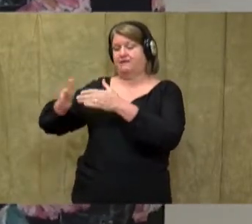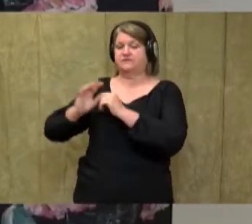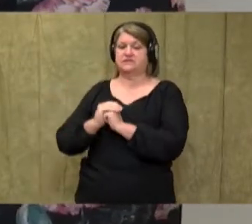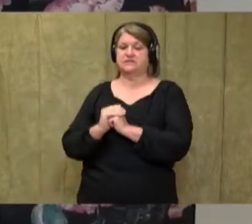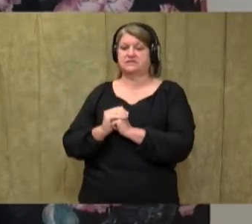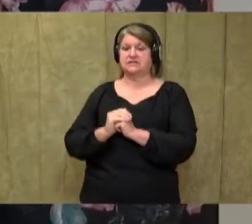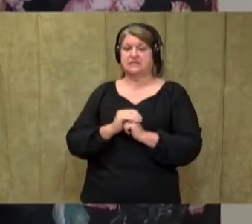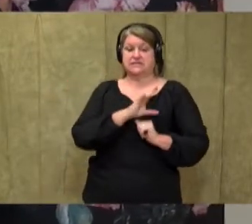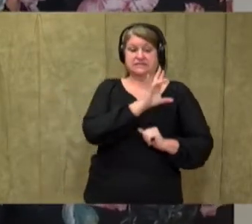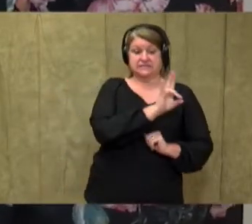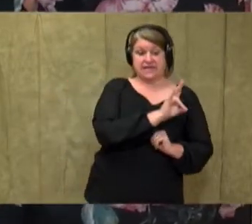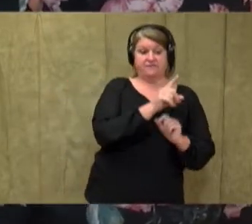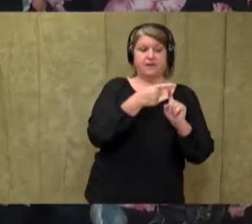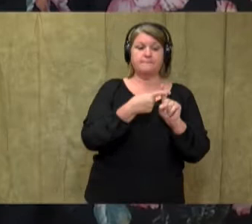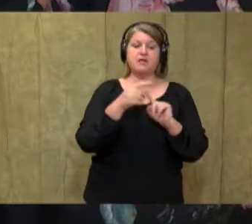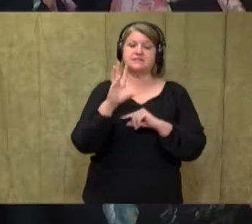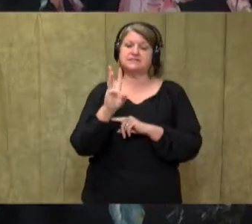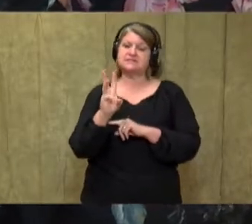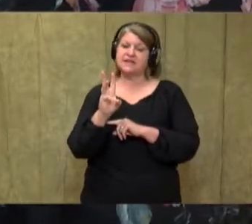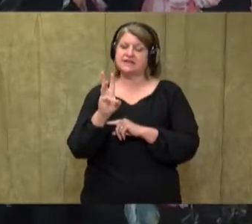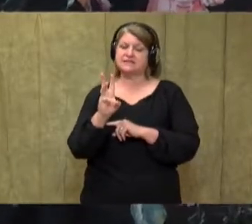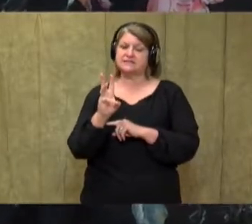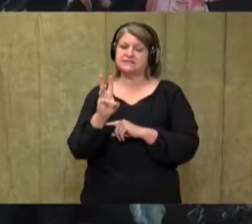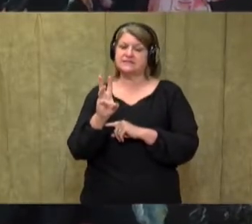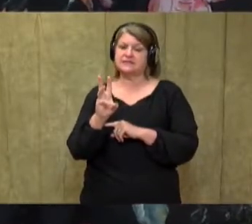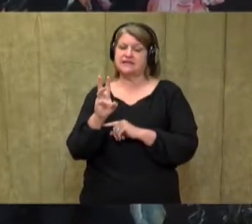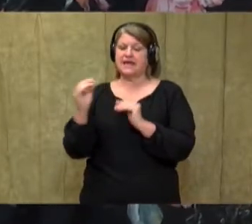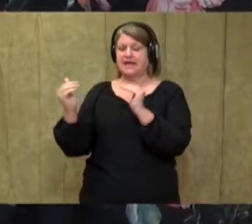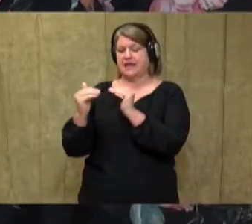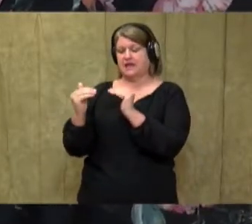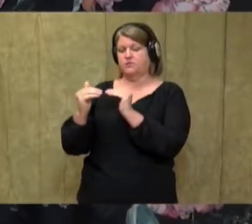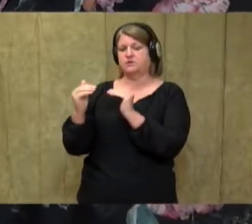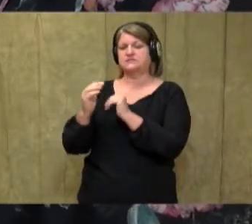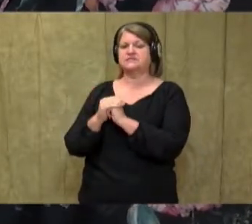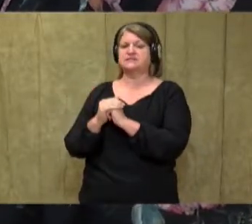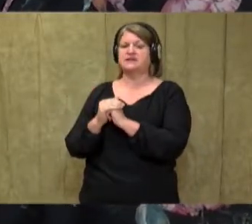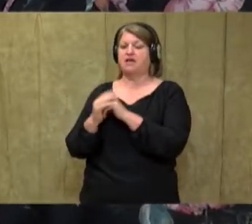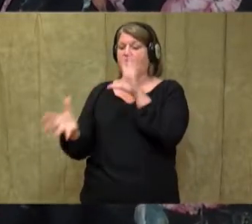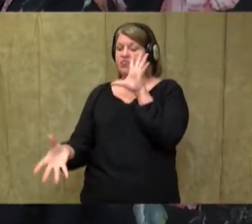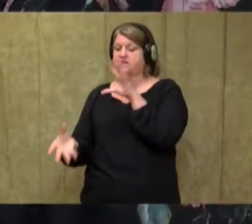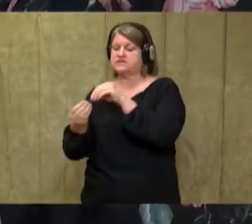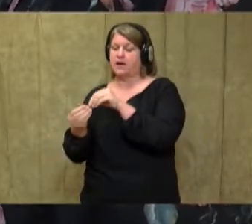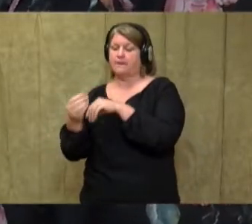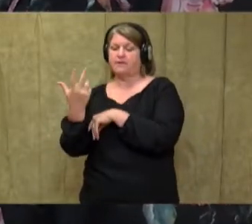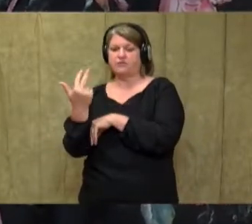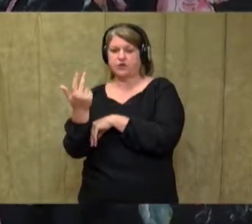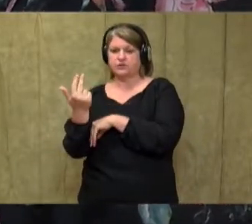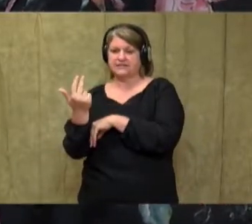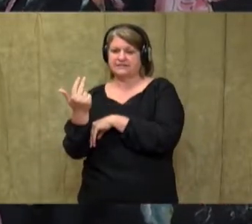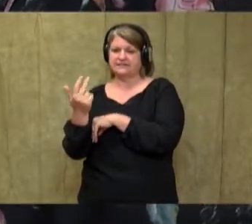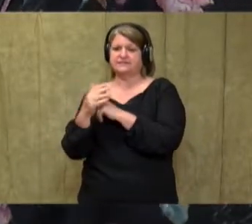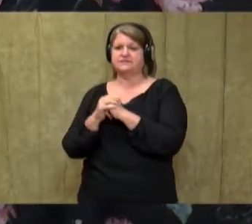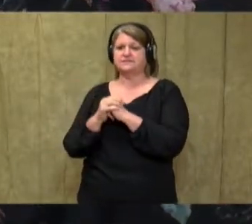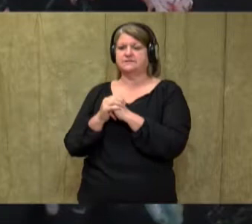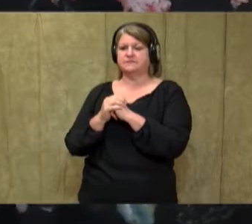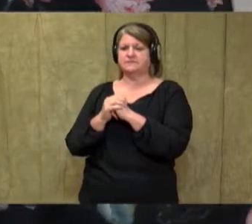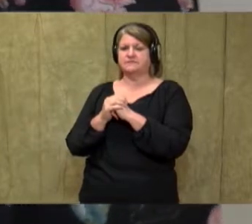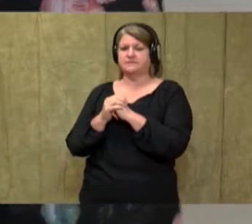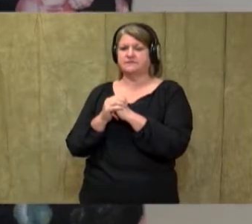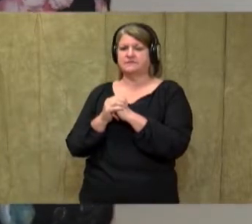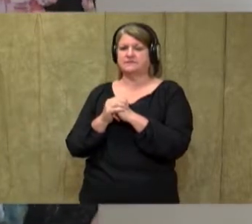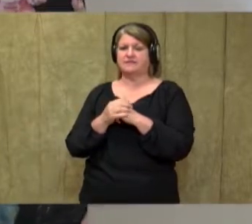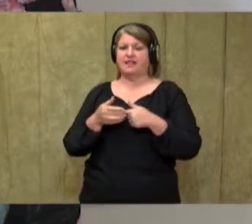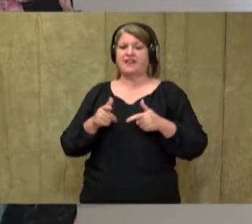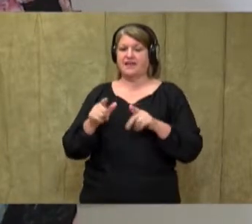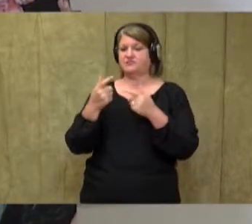7 plus 6 equals the sum 13. Let's